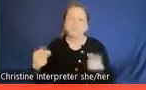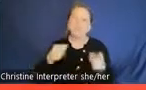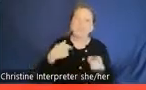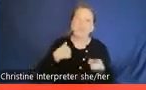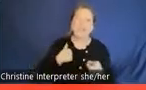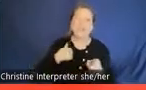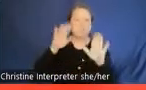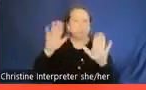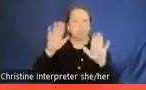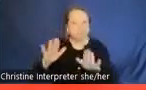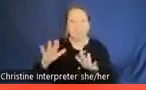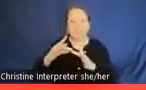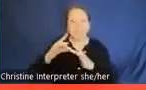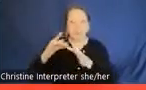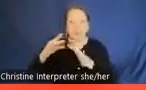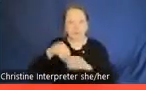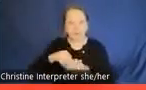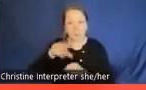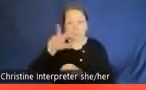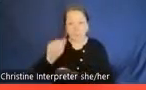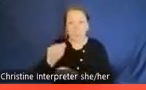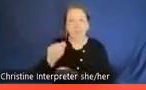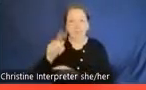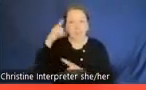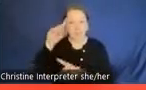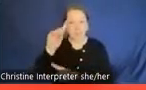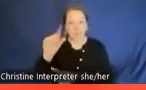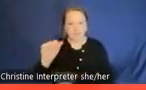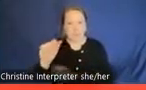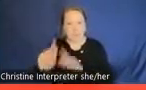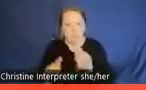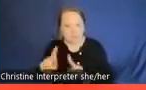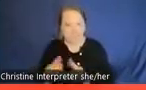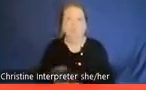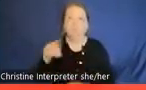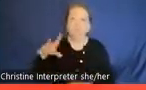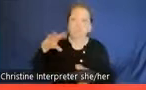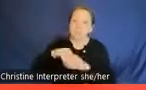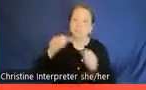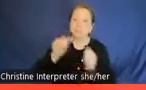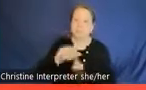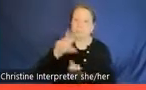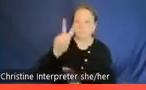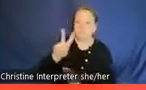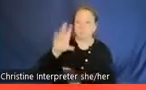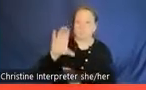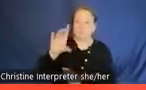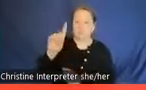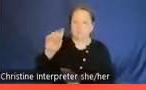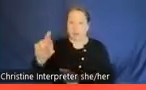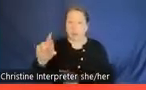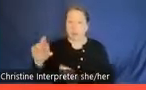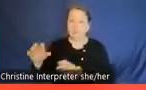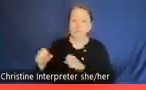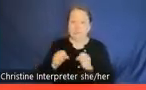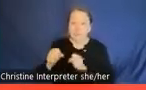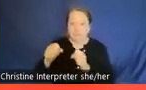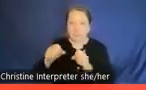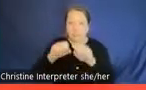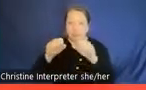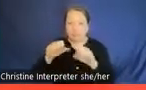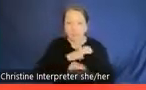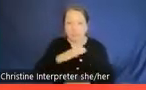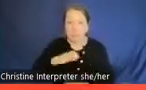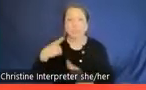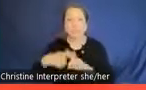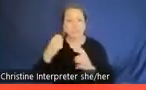here in Vermont. She was an active member of the VCDR steering committee and helped start the organization.